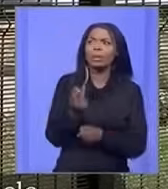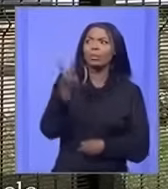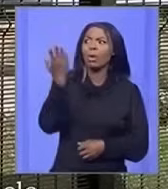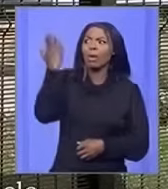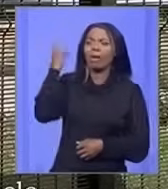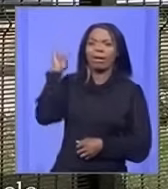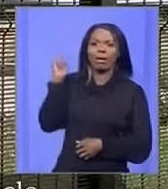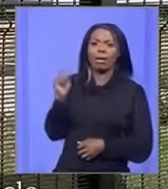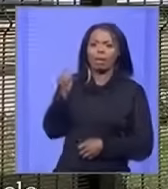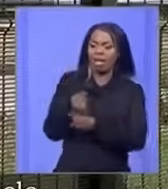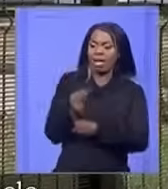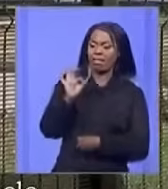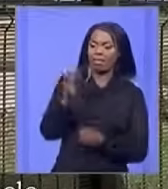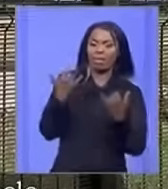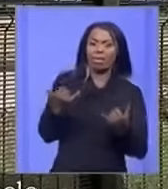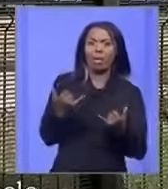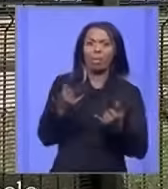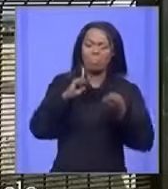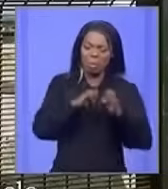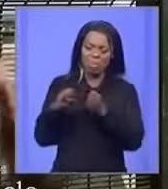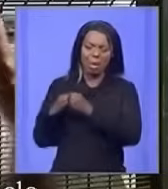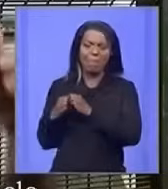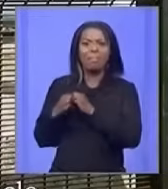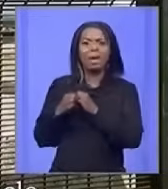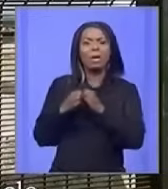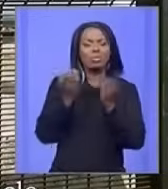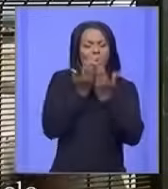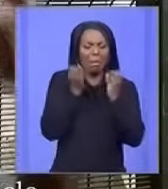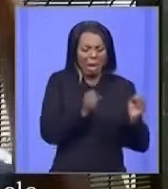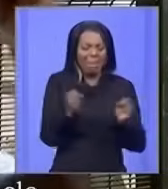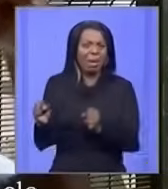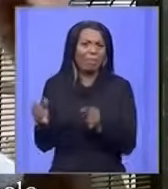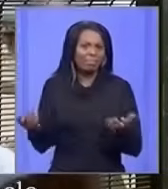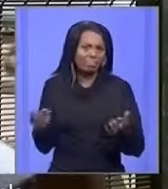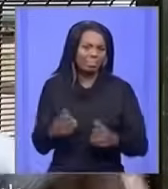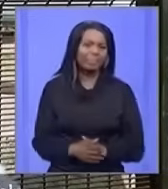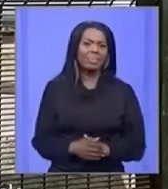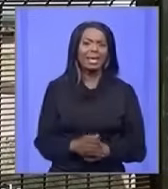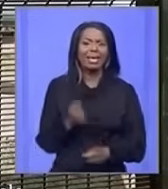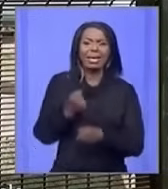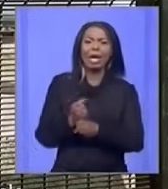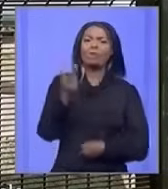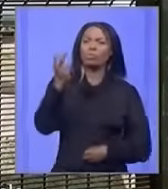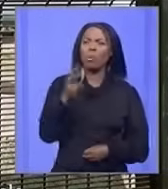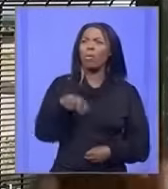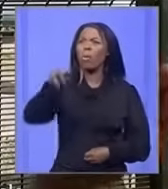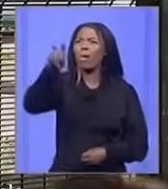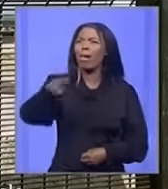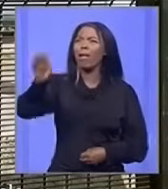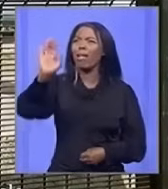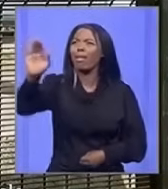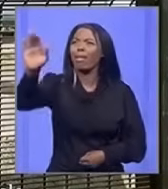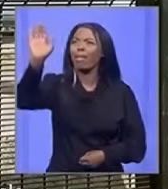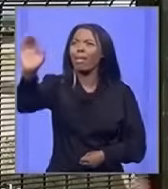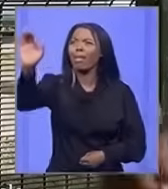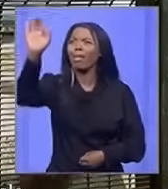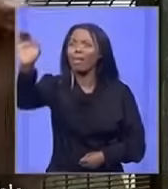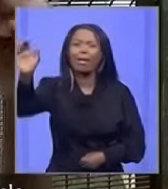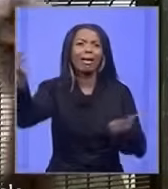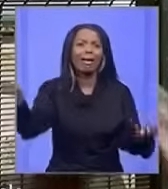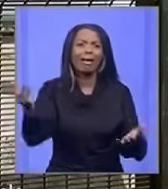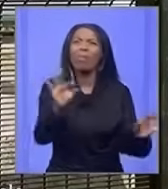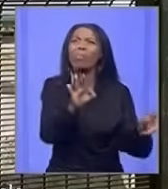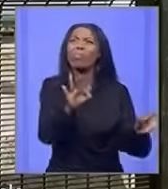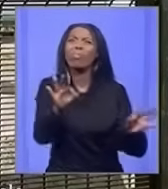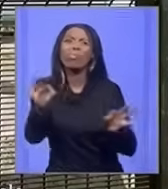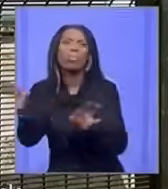kena mo selemong sa boraro ka mathata a sekolo se. Ke dilemo re matha tse pedi kaofela ke sa boraro tse ba re ba le di-finance